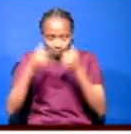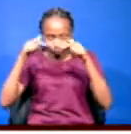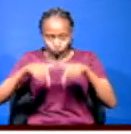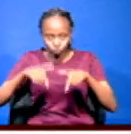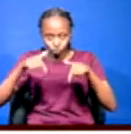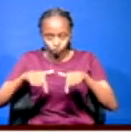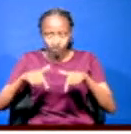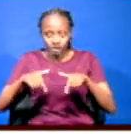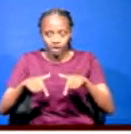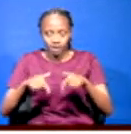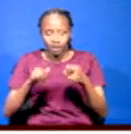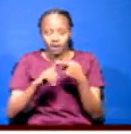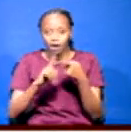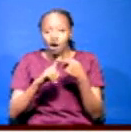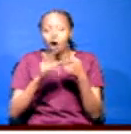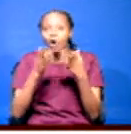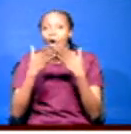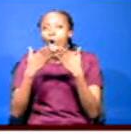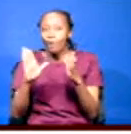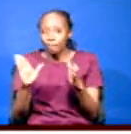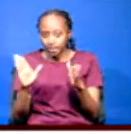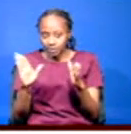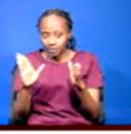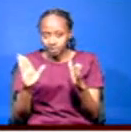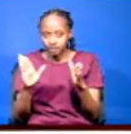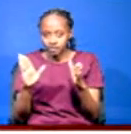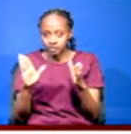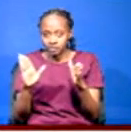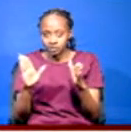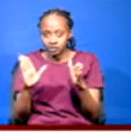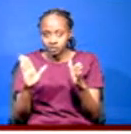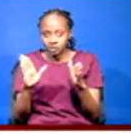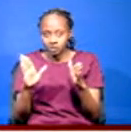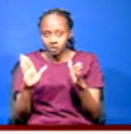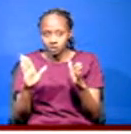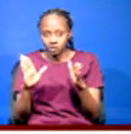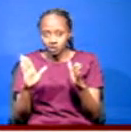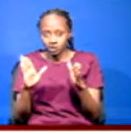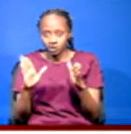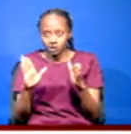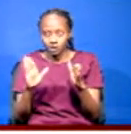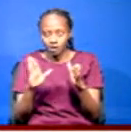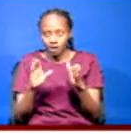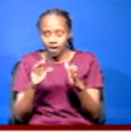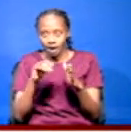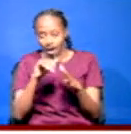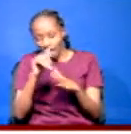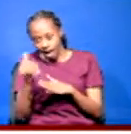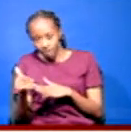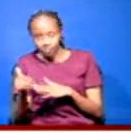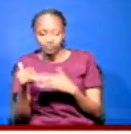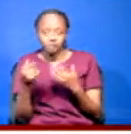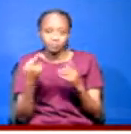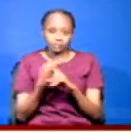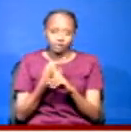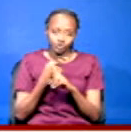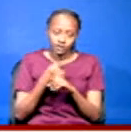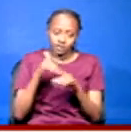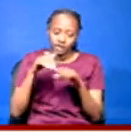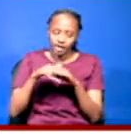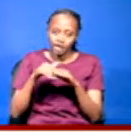The opening of the CAT lab facility in Kenyatta